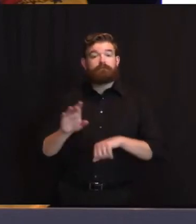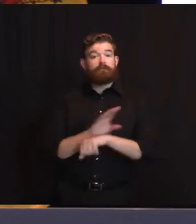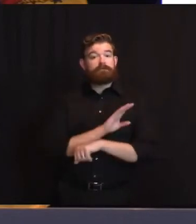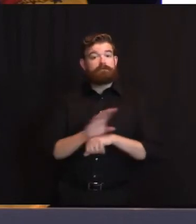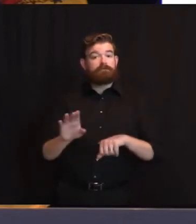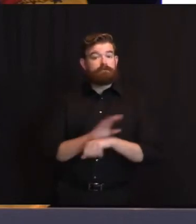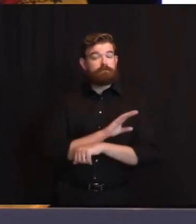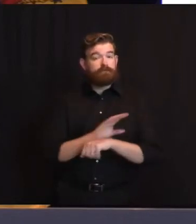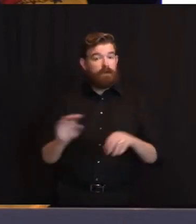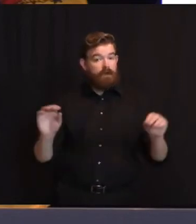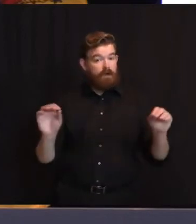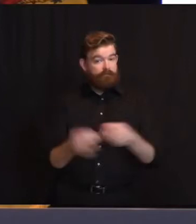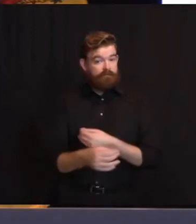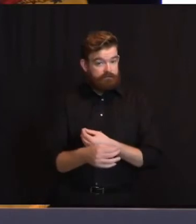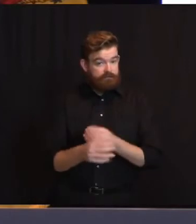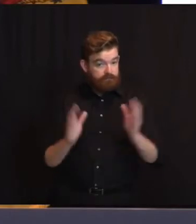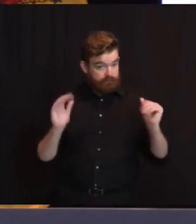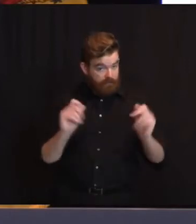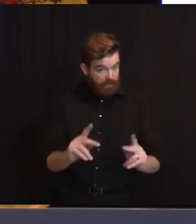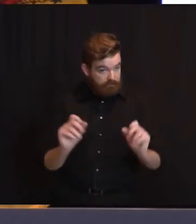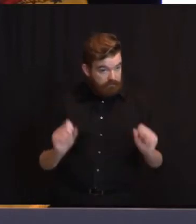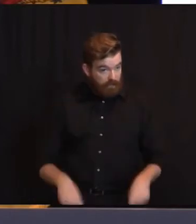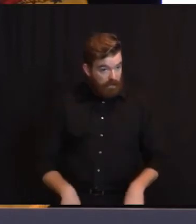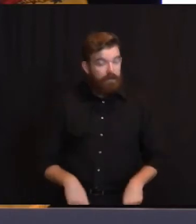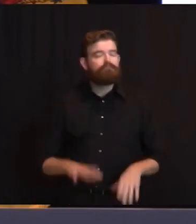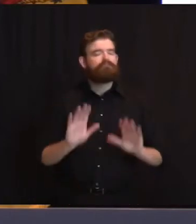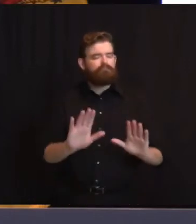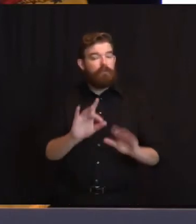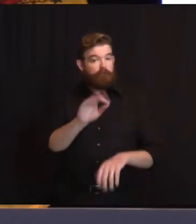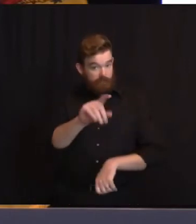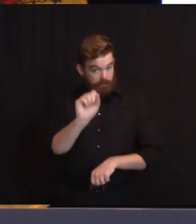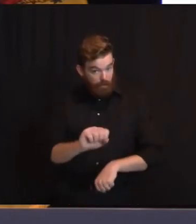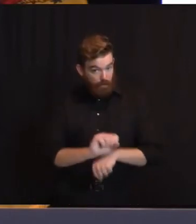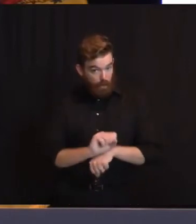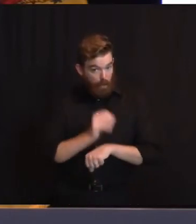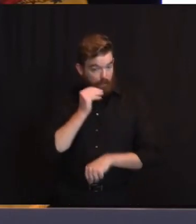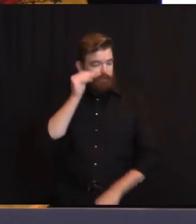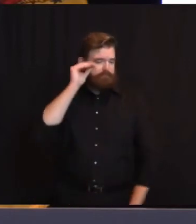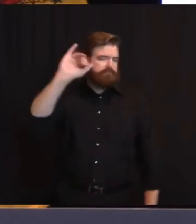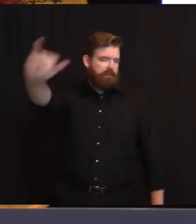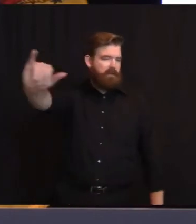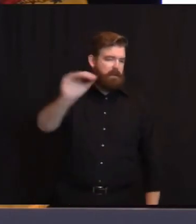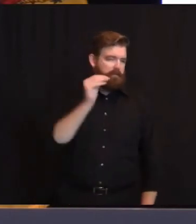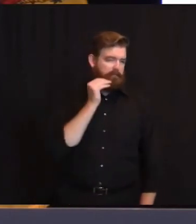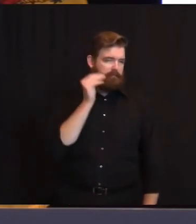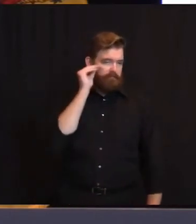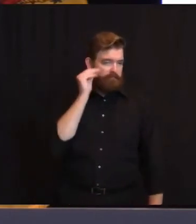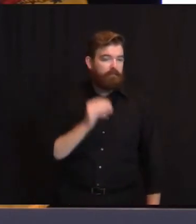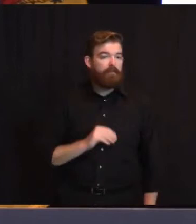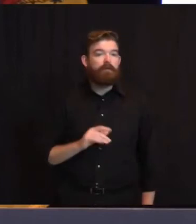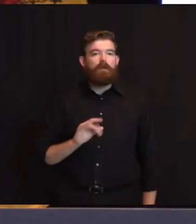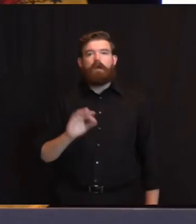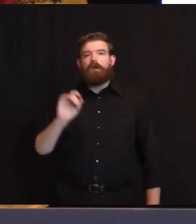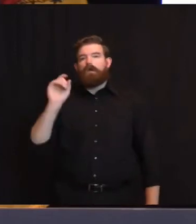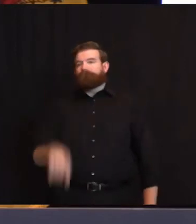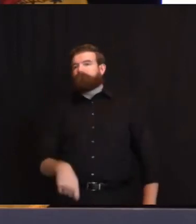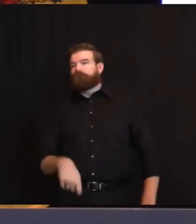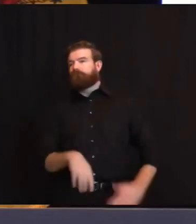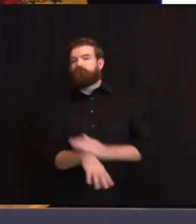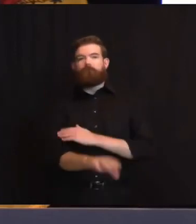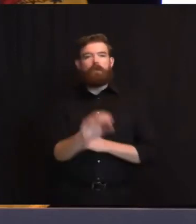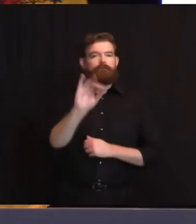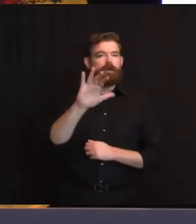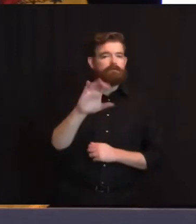to go in, we accept the fact you have to go in, but do it intelligently. Capacity management, social distancing, face coverings,